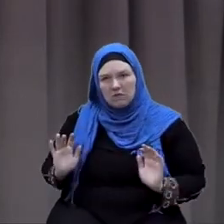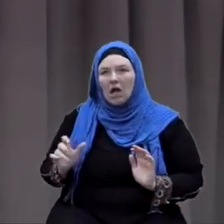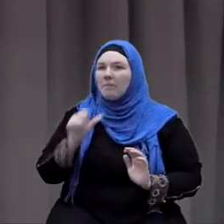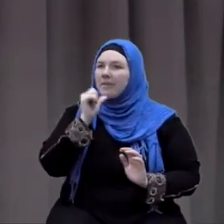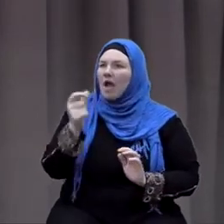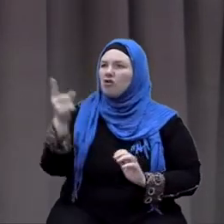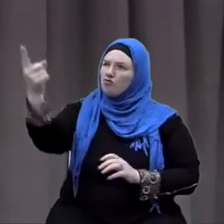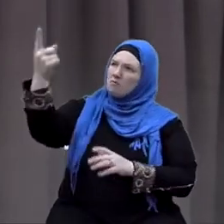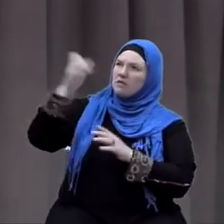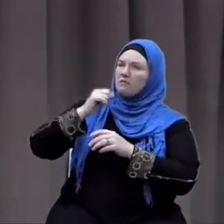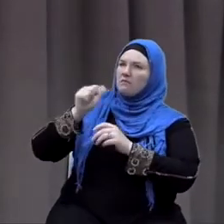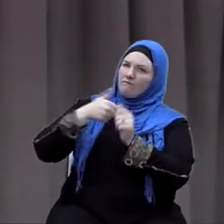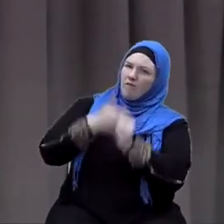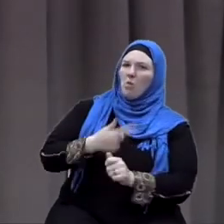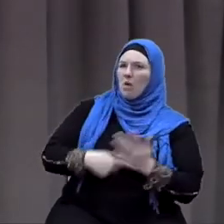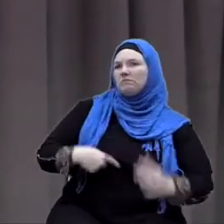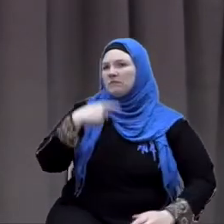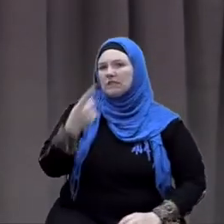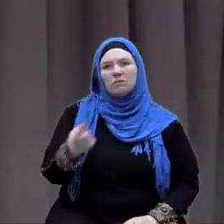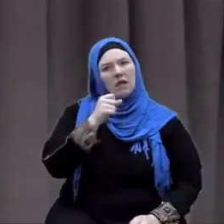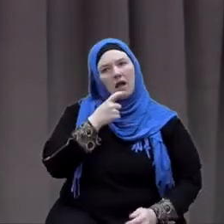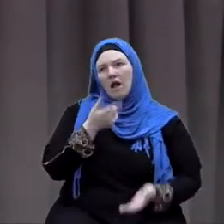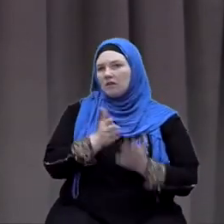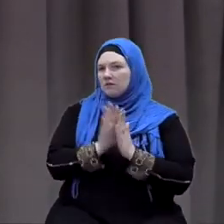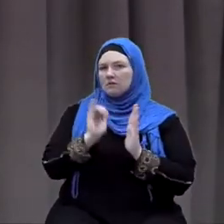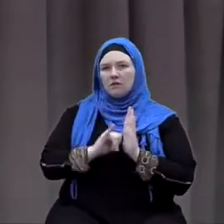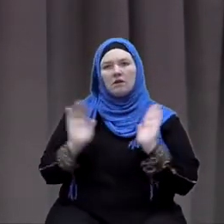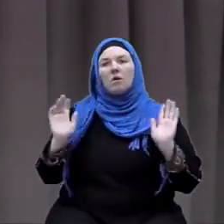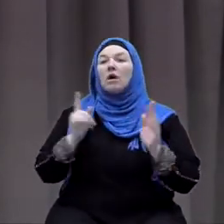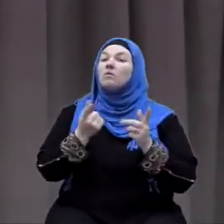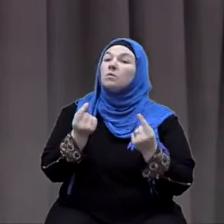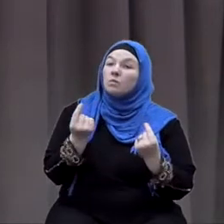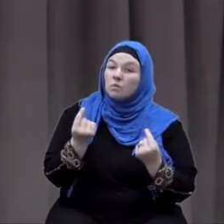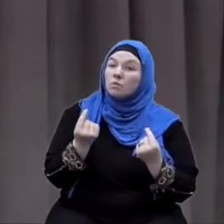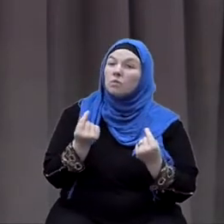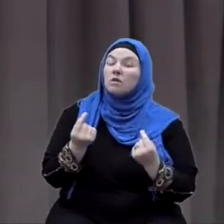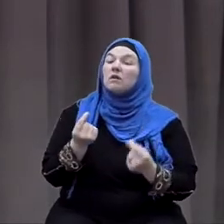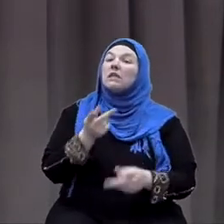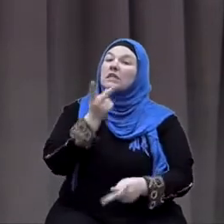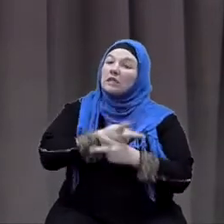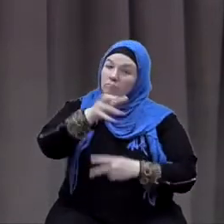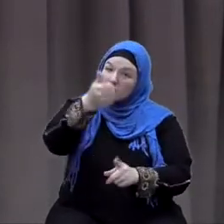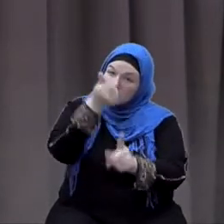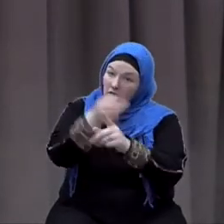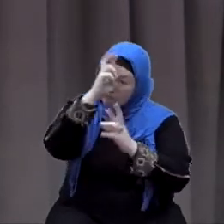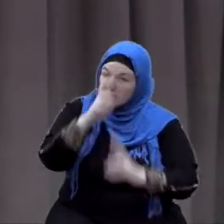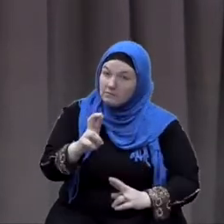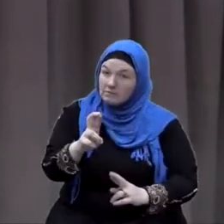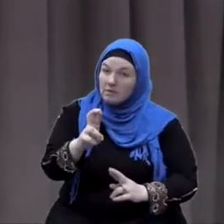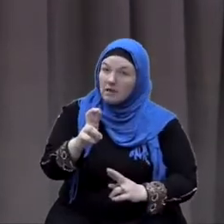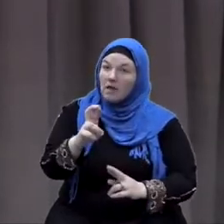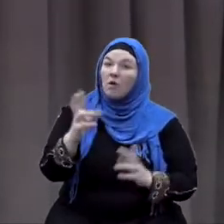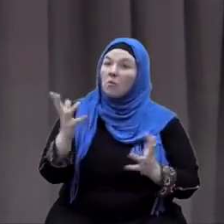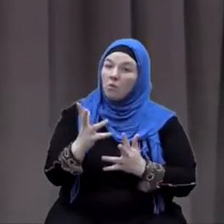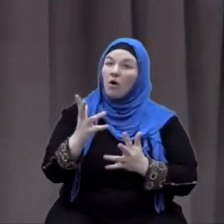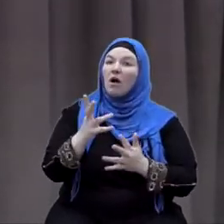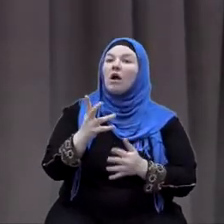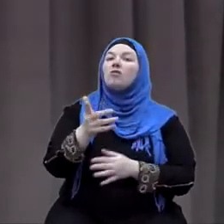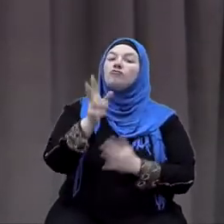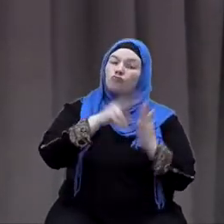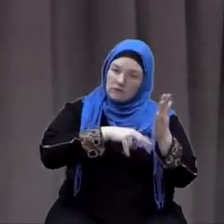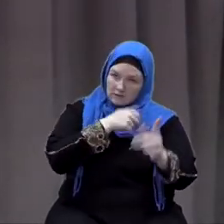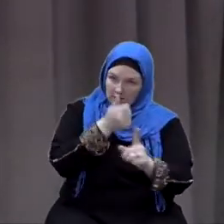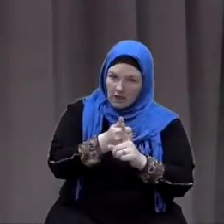to bow to anyone other than Allah subhanahu wa ta'ala. We are saying stand with dignity, but stand on the foundation of